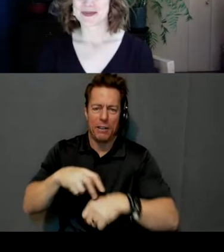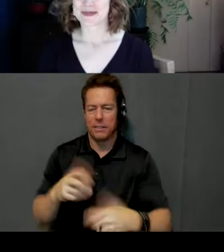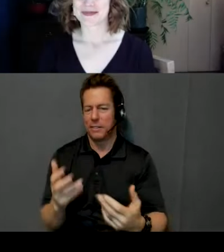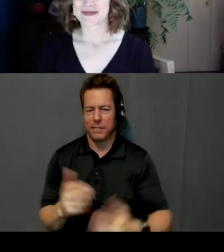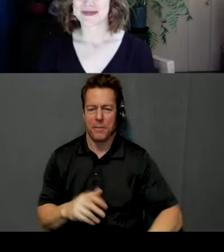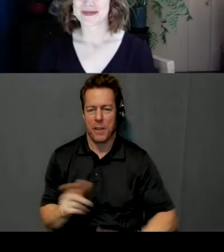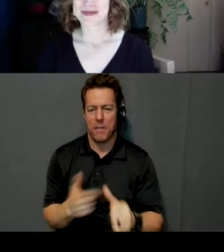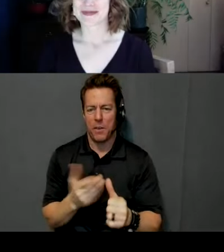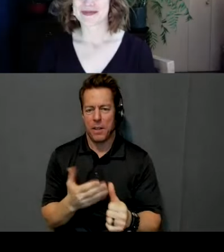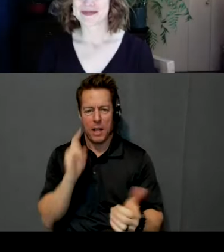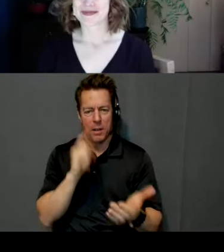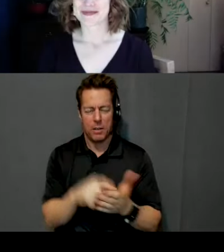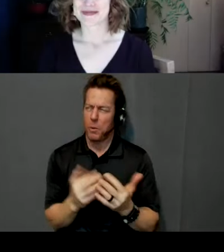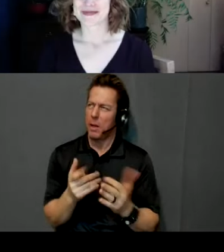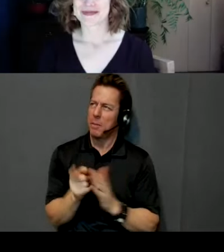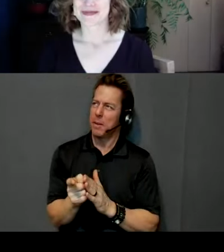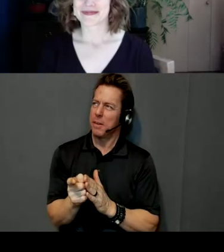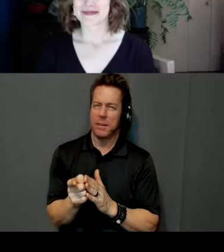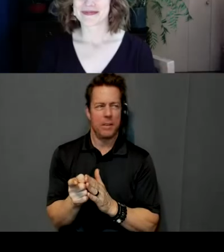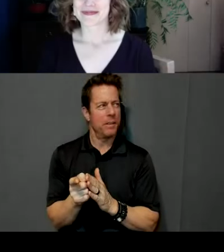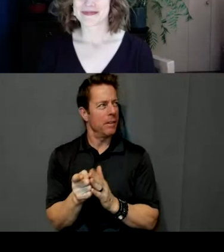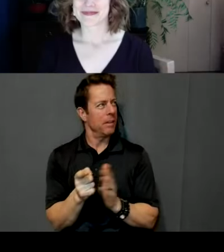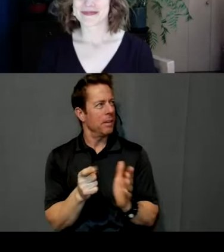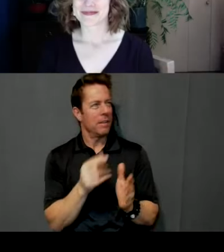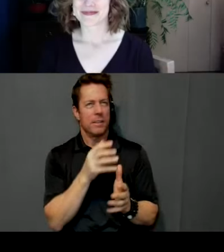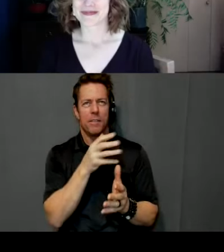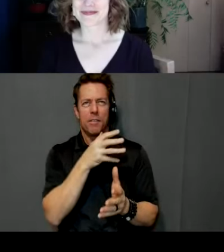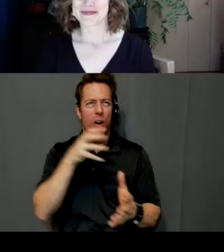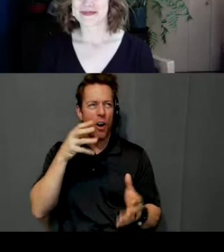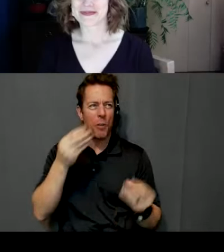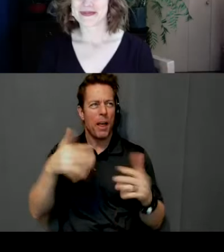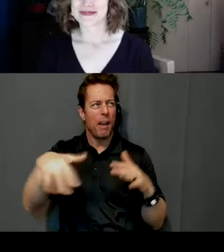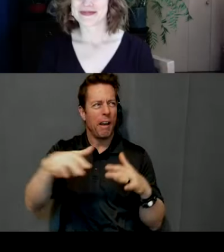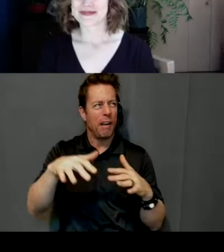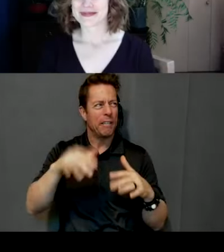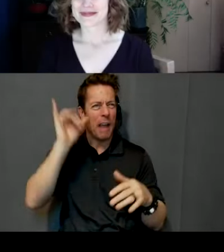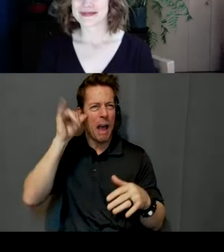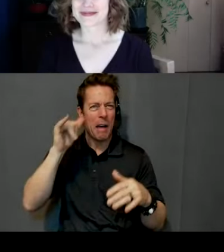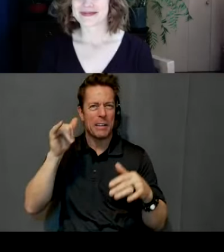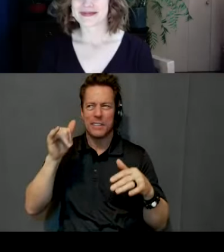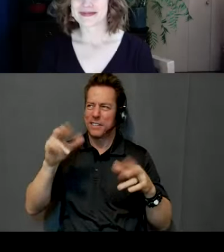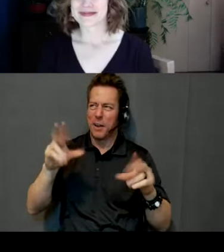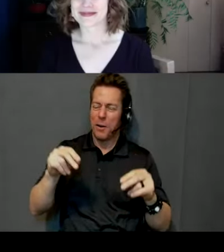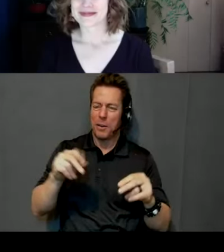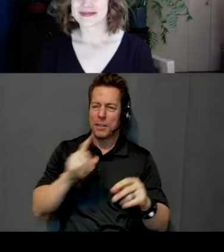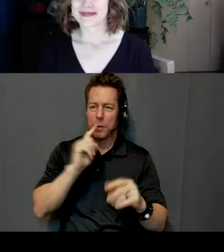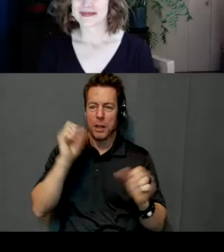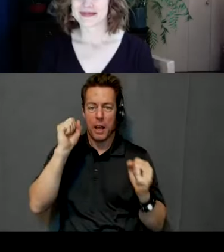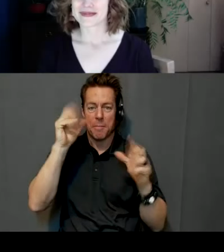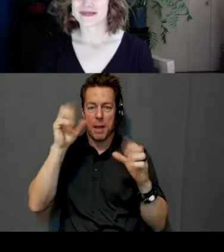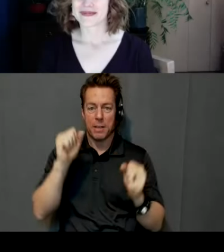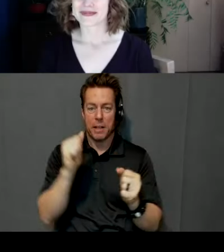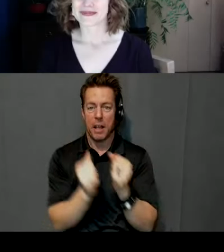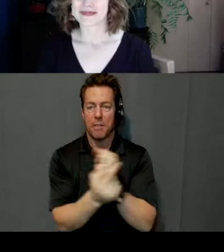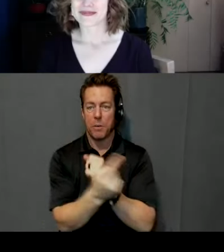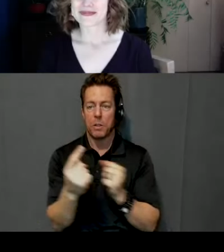that I noticed. I'm like, wait a second, this is not all cows and farmland. Um, it's really amazing. Everyone is